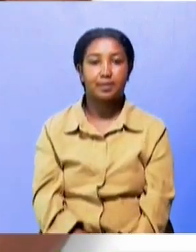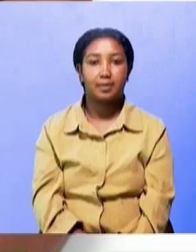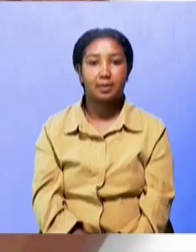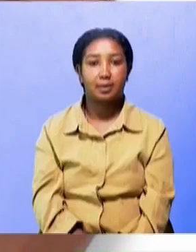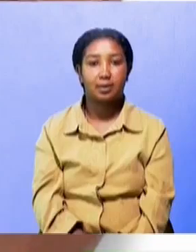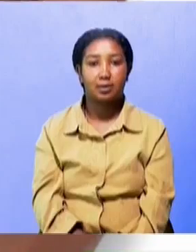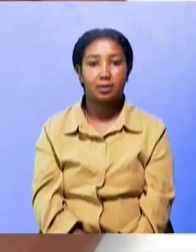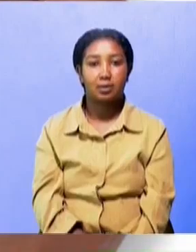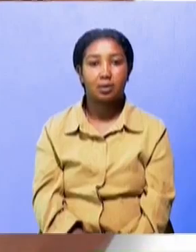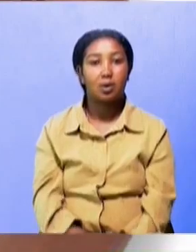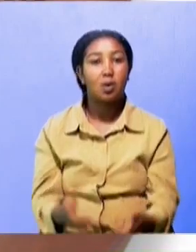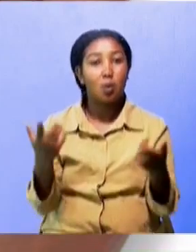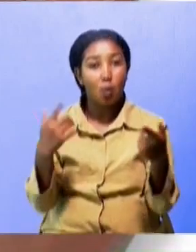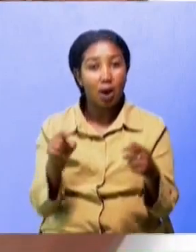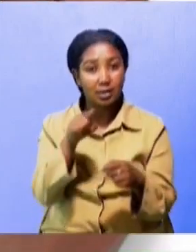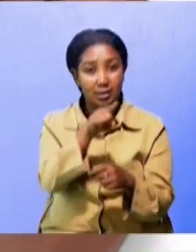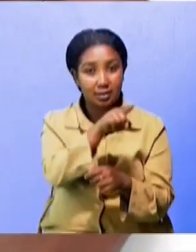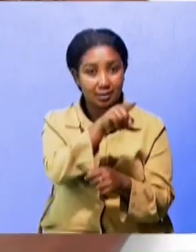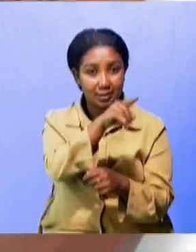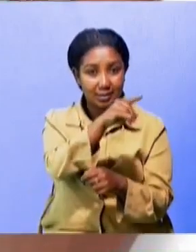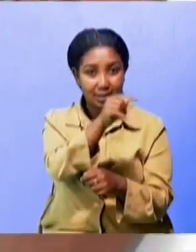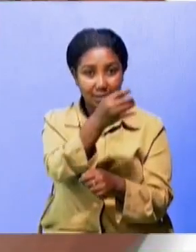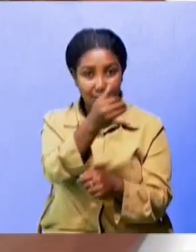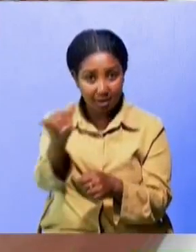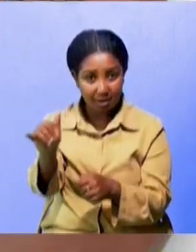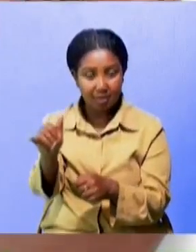while they are